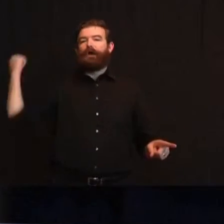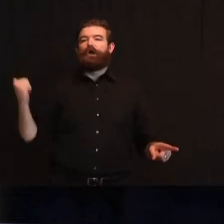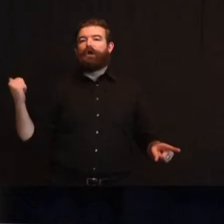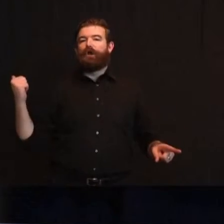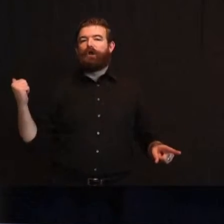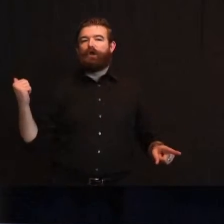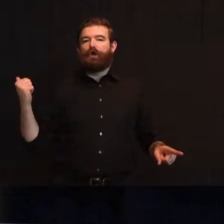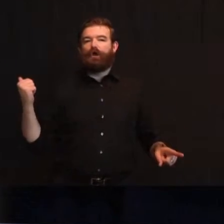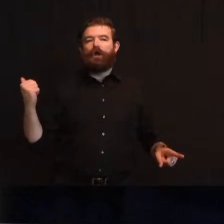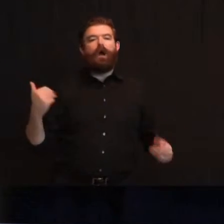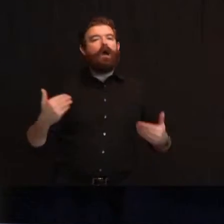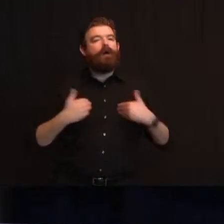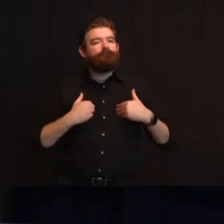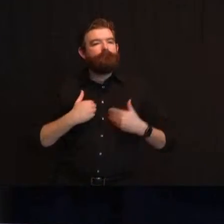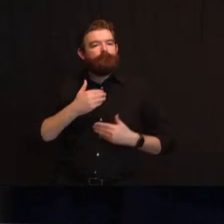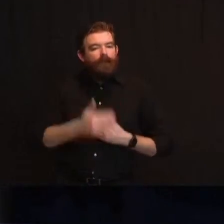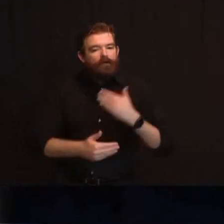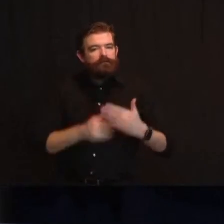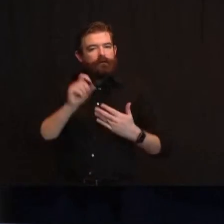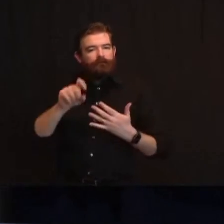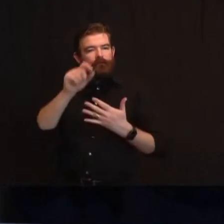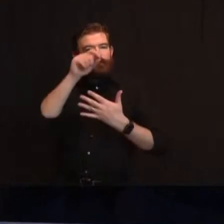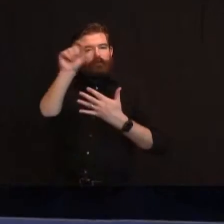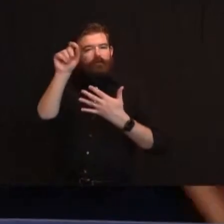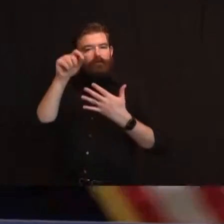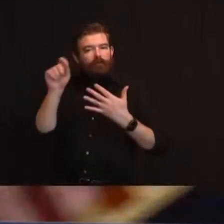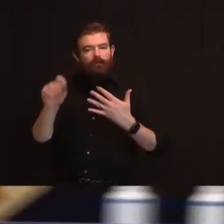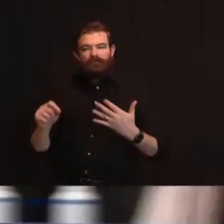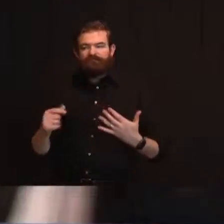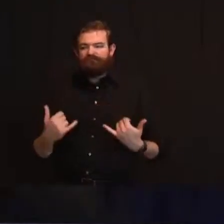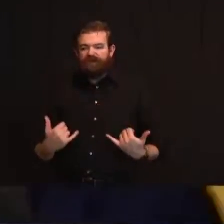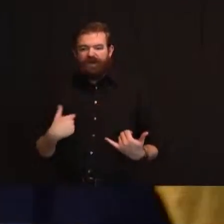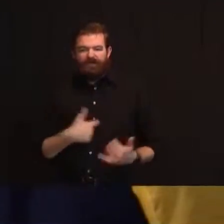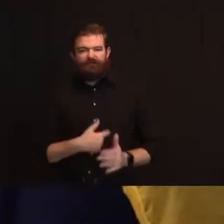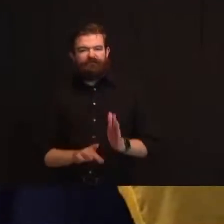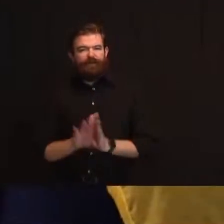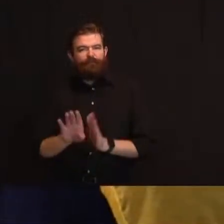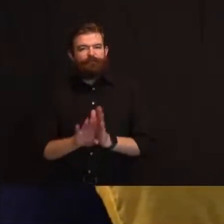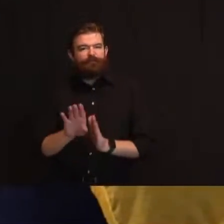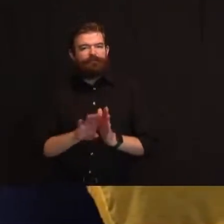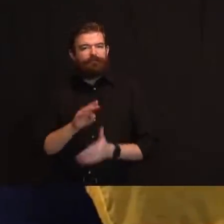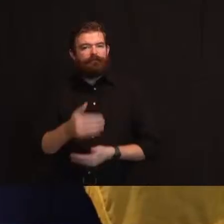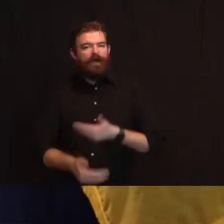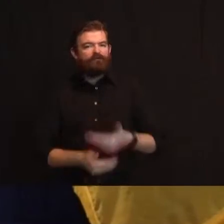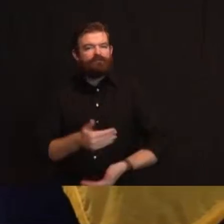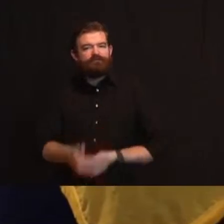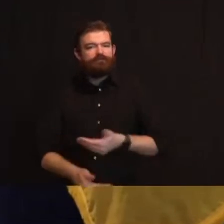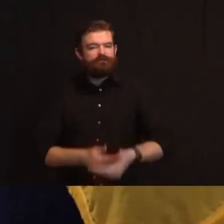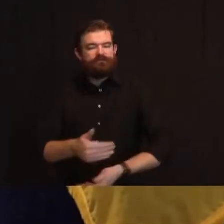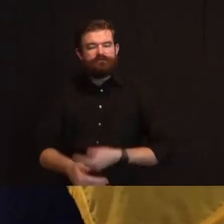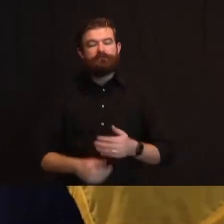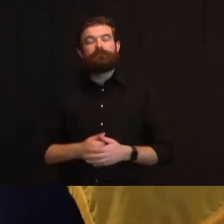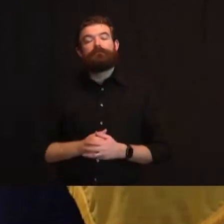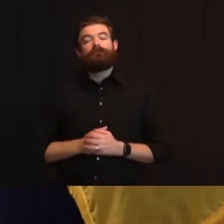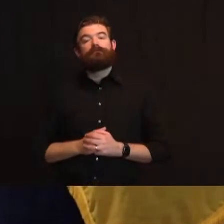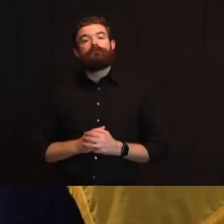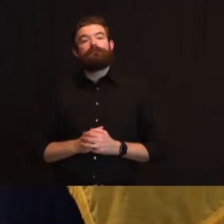on that. You didn't ask this, but I wanted to say one thing earlier from the discussion with Debbie Burks.